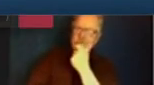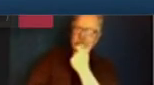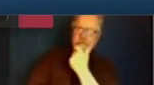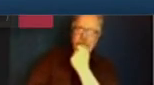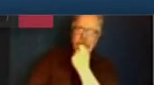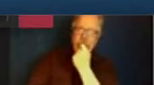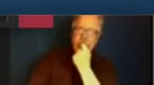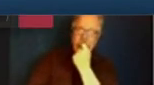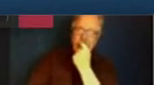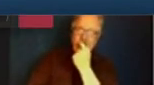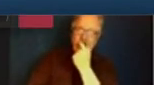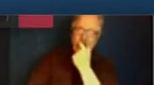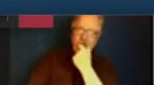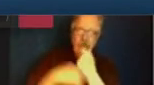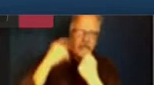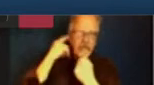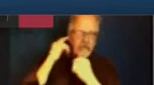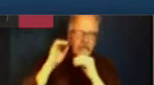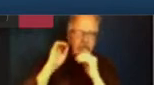Joe, are you there?